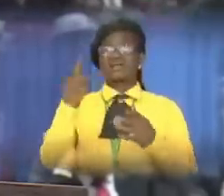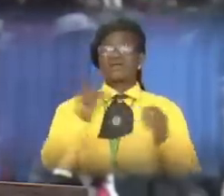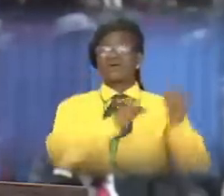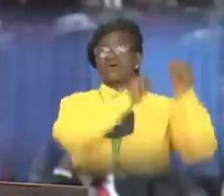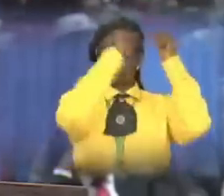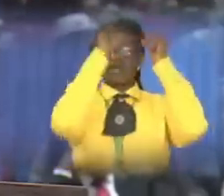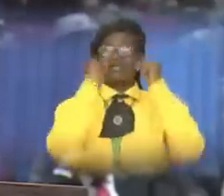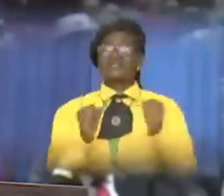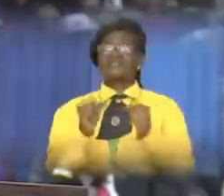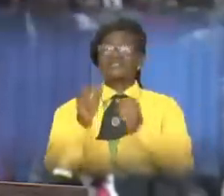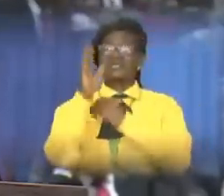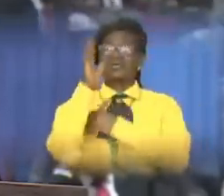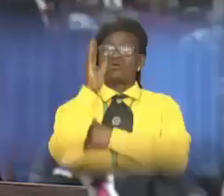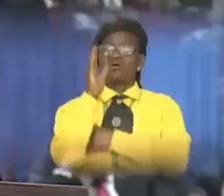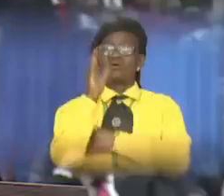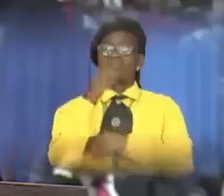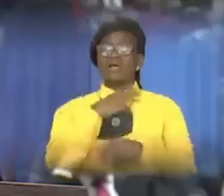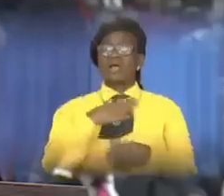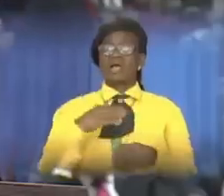I might briefly share